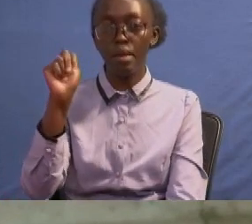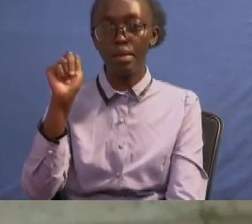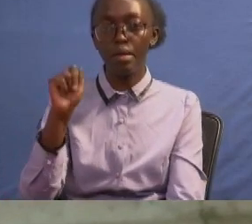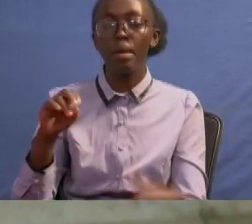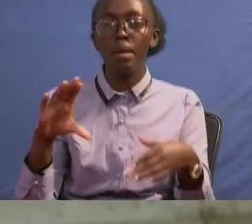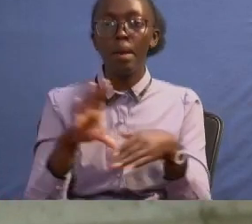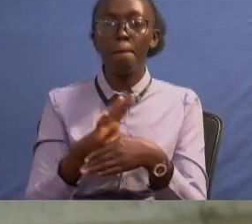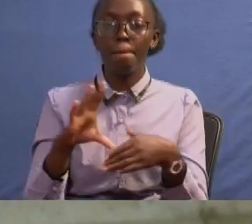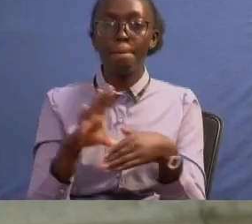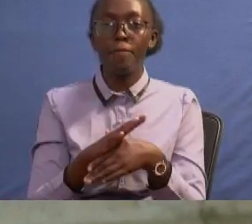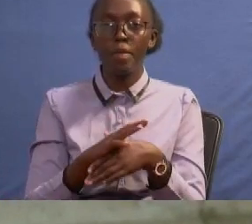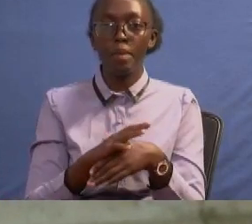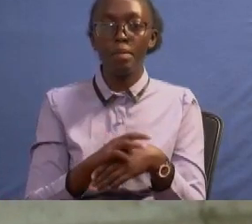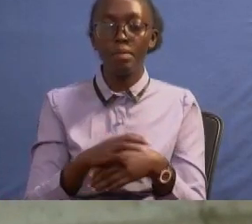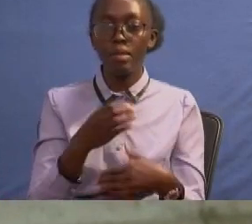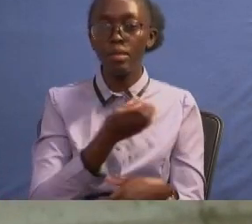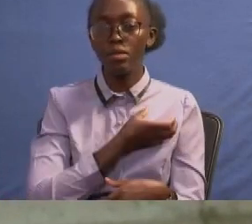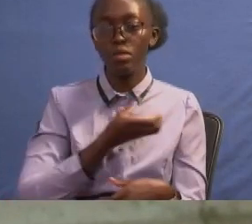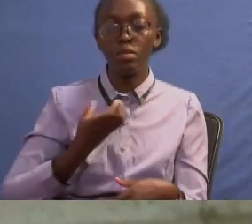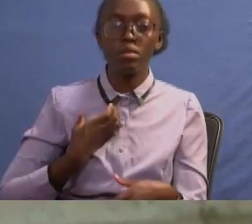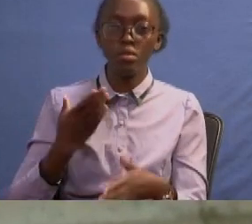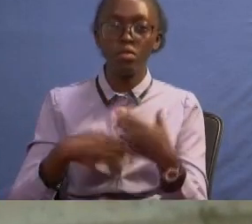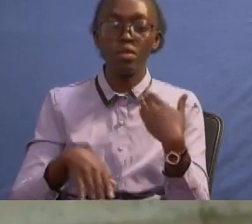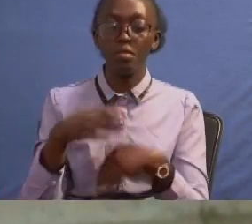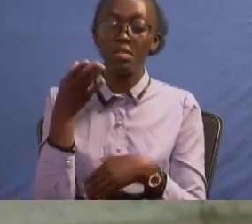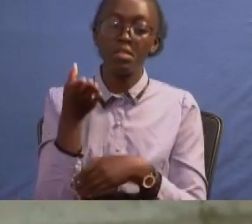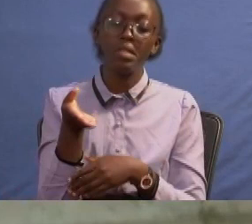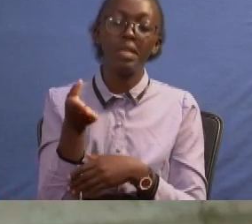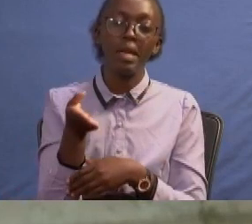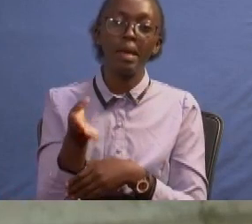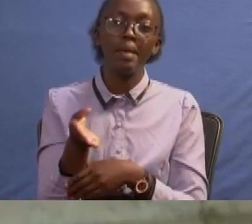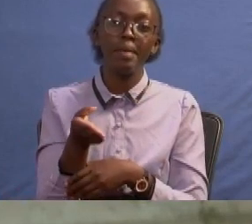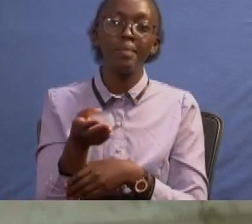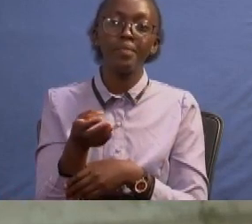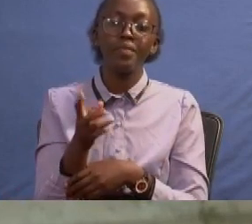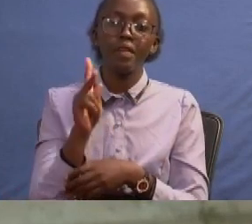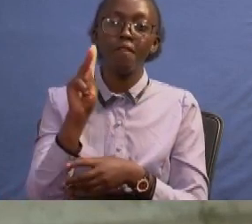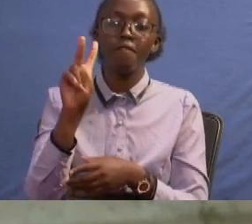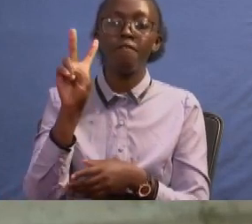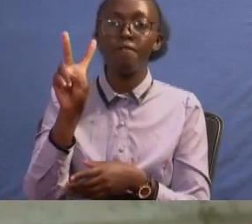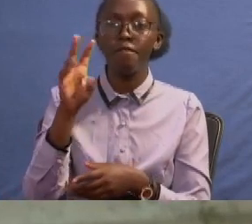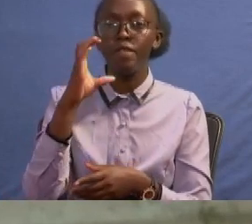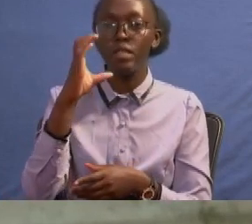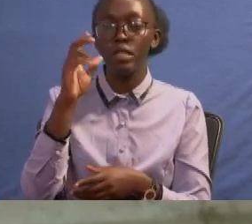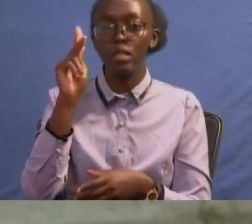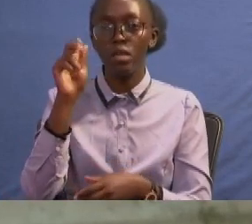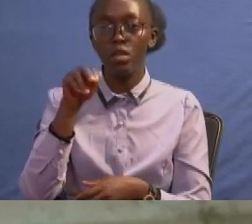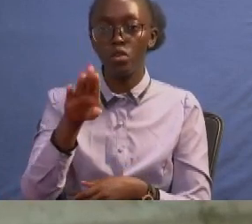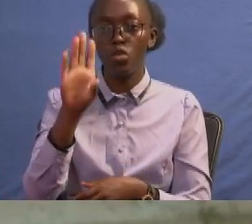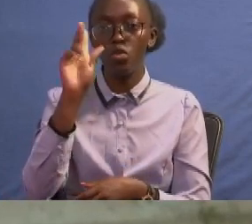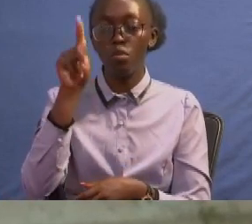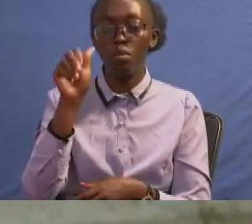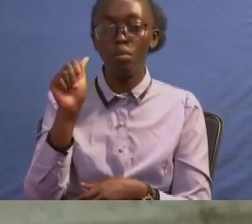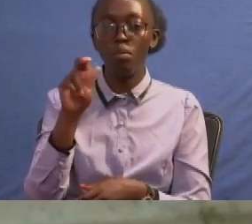members of the University Council who are present, the Vice Chancellor, Kenyatta University, Professor